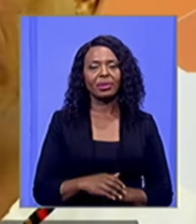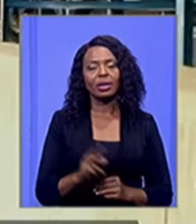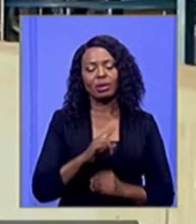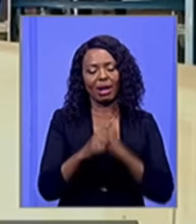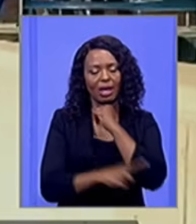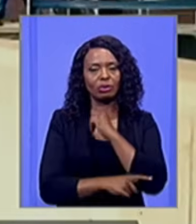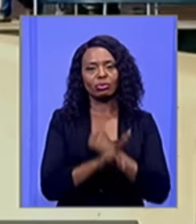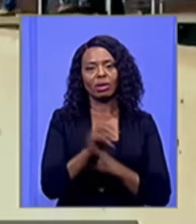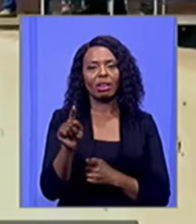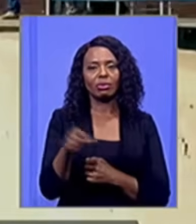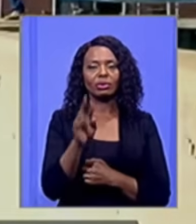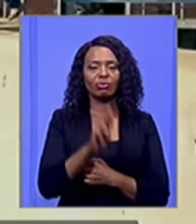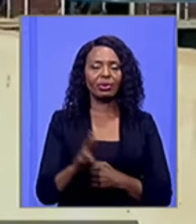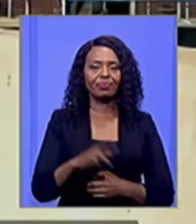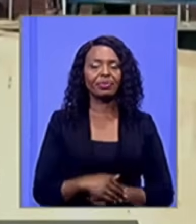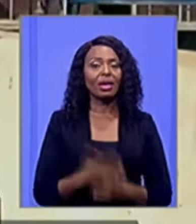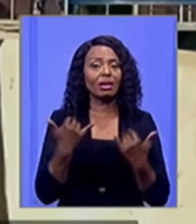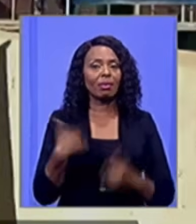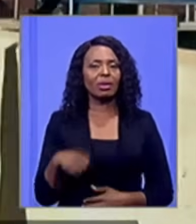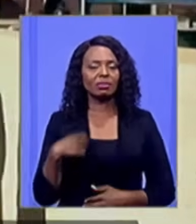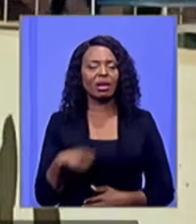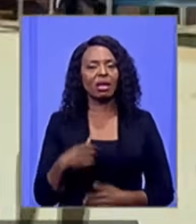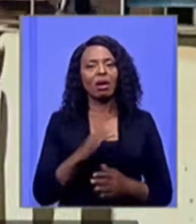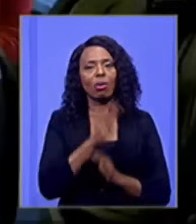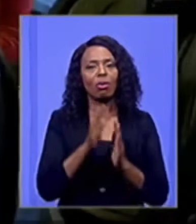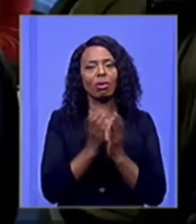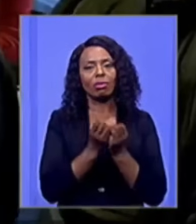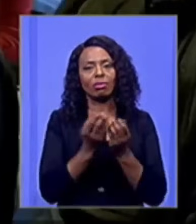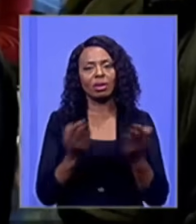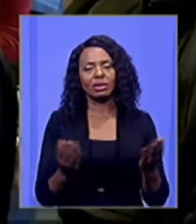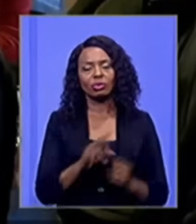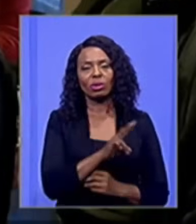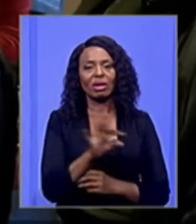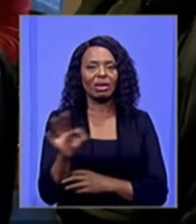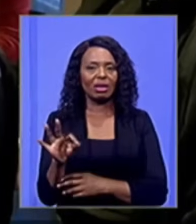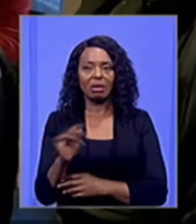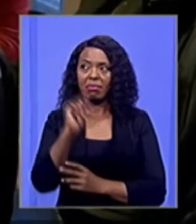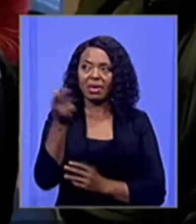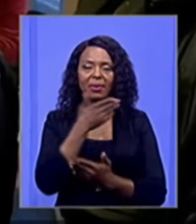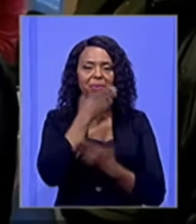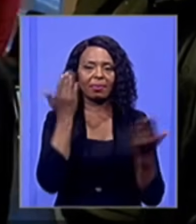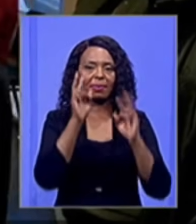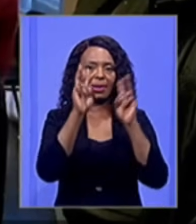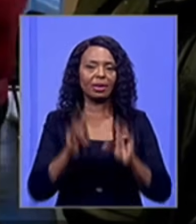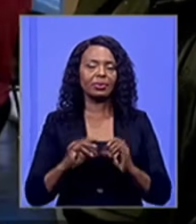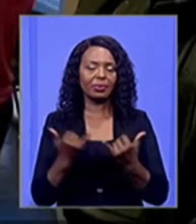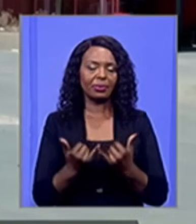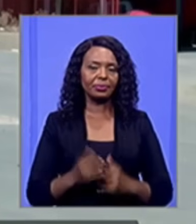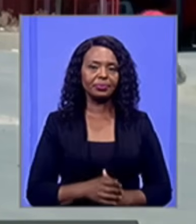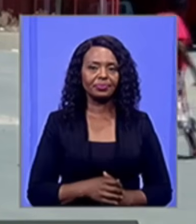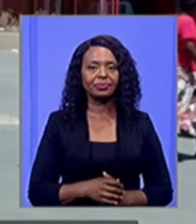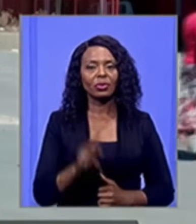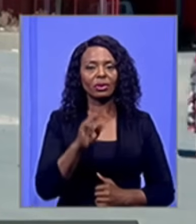rand. Ha jwale ke bommasepala ba 23 ba hlolehang ho lefella dikoloto tsa bona tsa motlakase